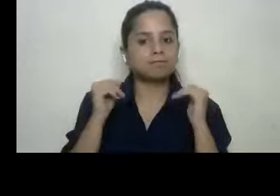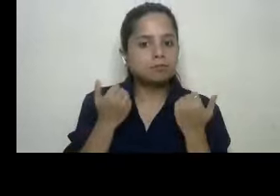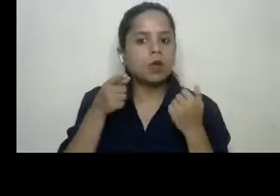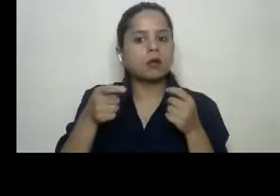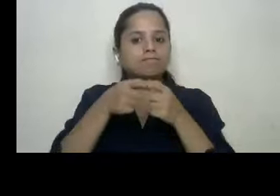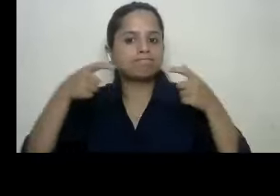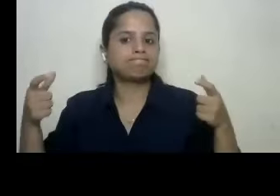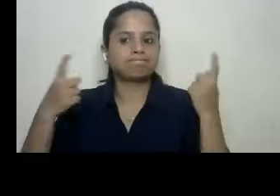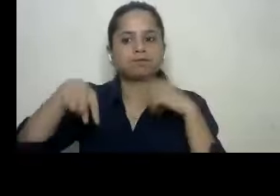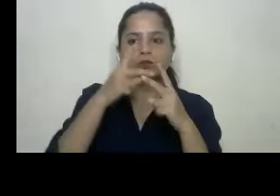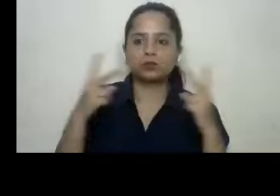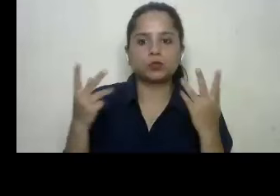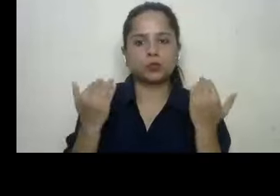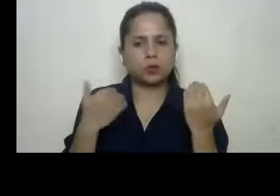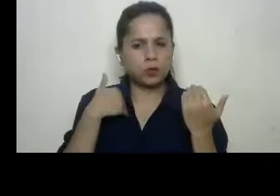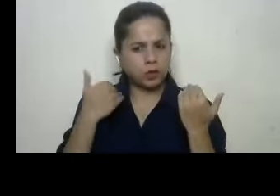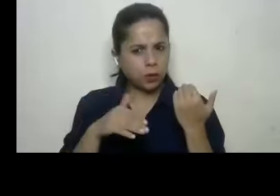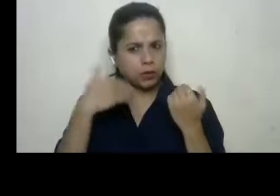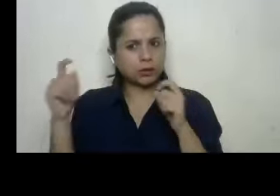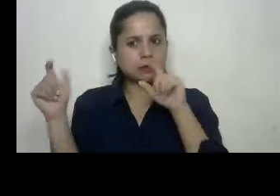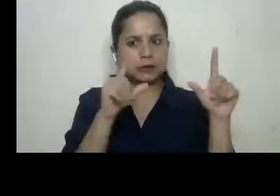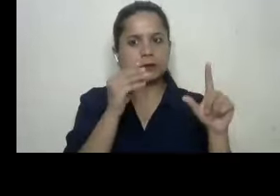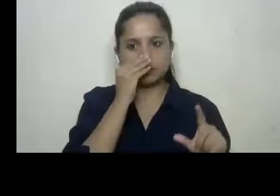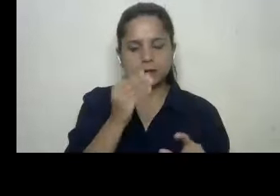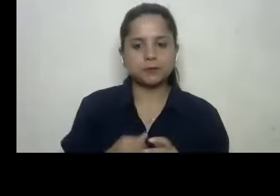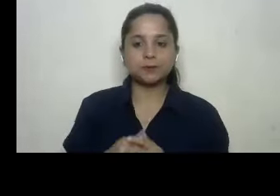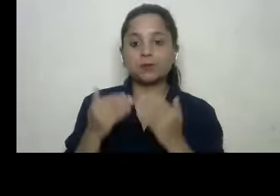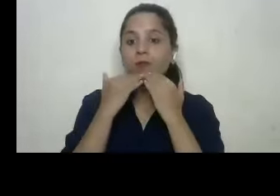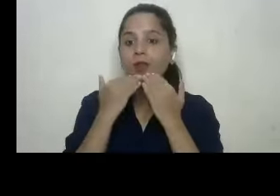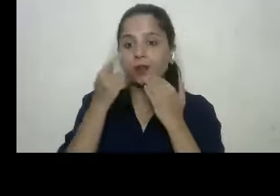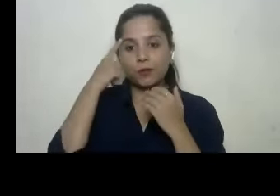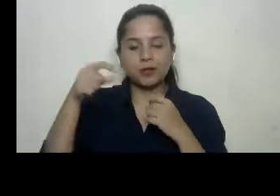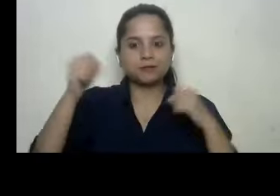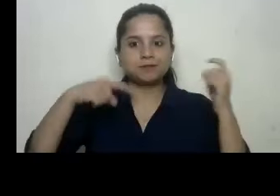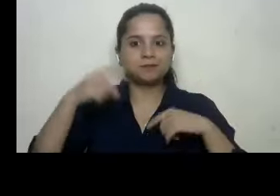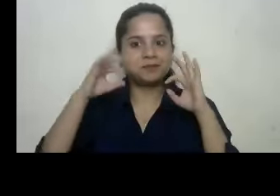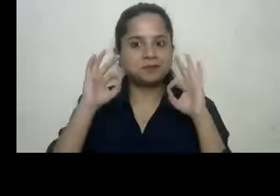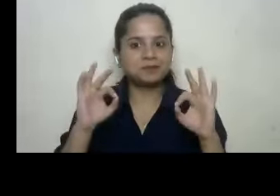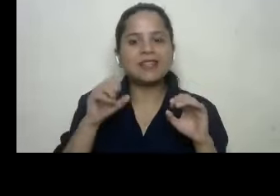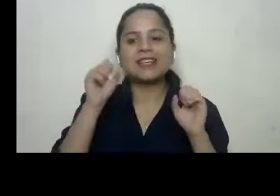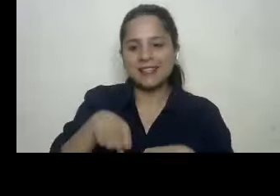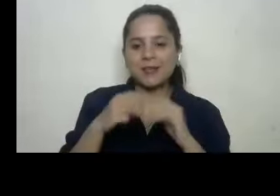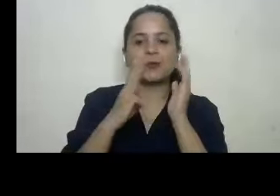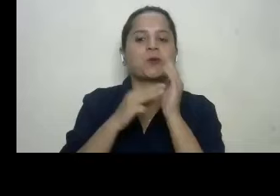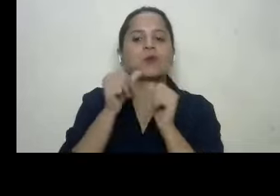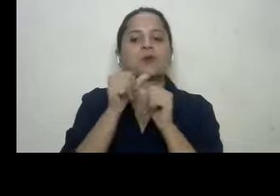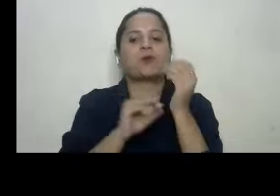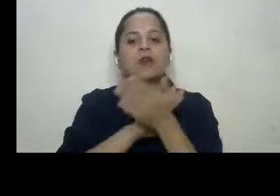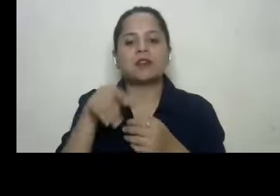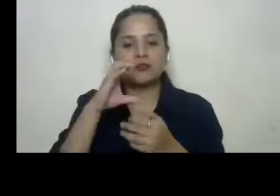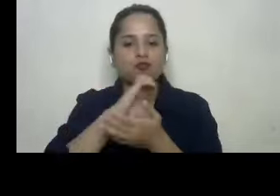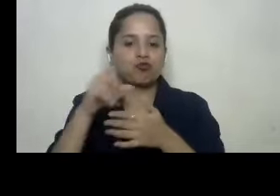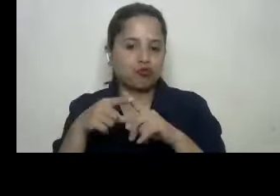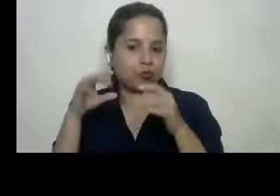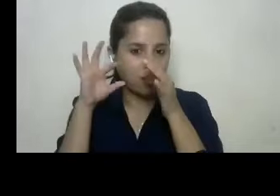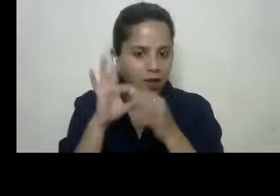feature. Can we move to the next slide, please? And thank you for those wonderful responses. Yes, Manisha, chat generative pre-trained transfer, it